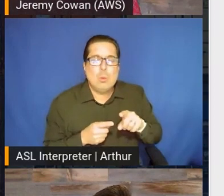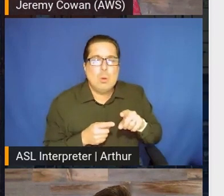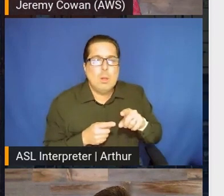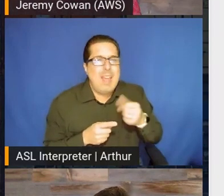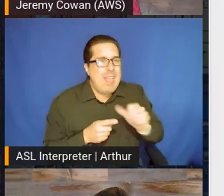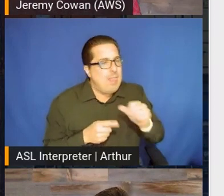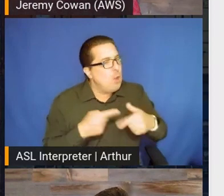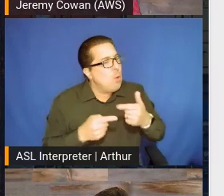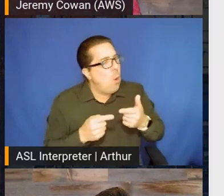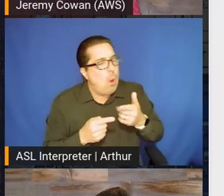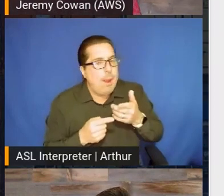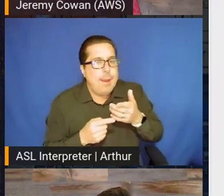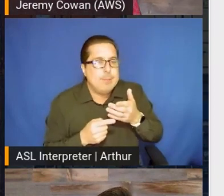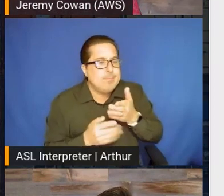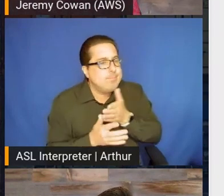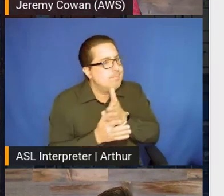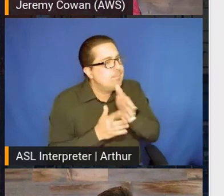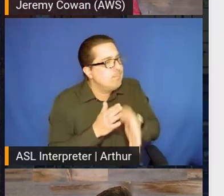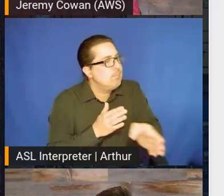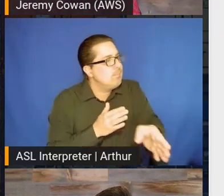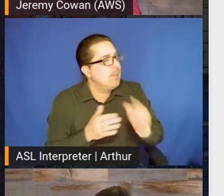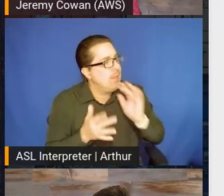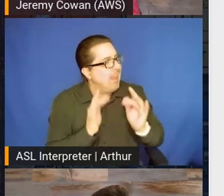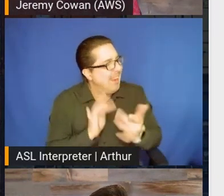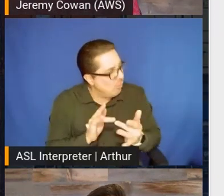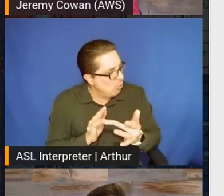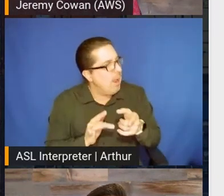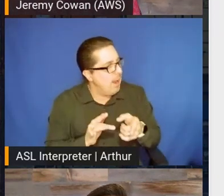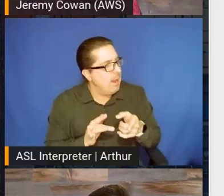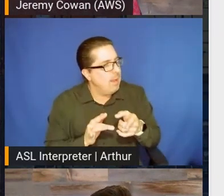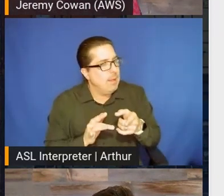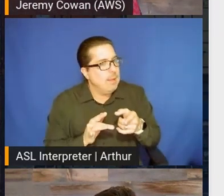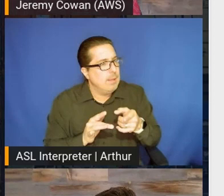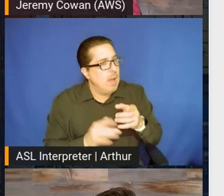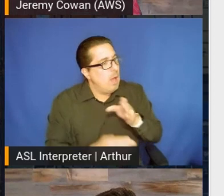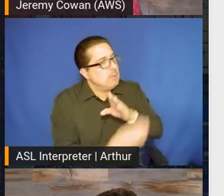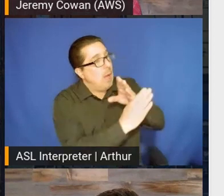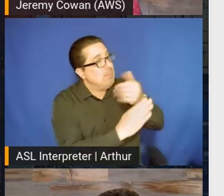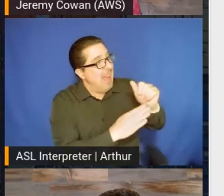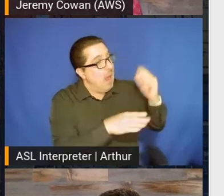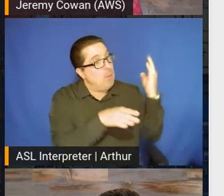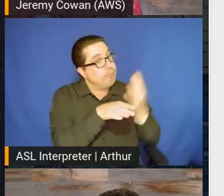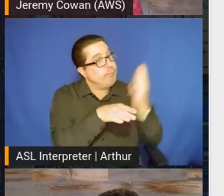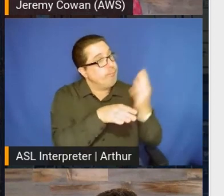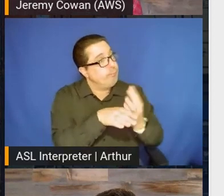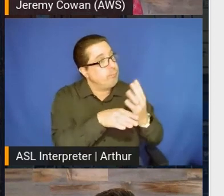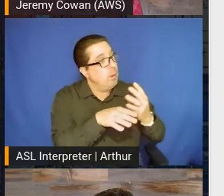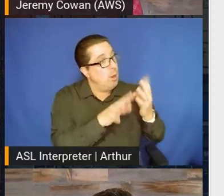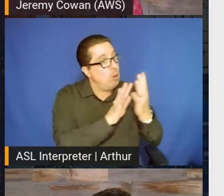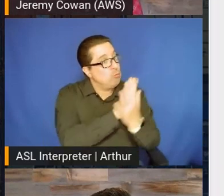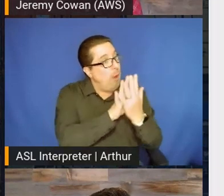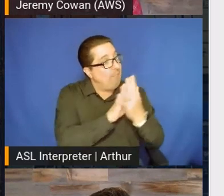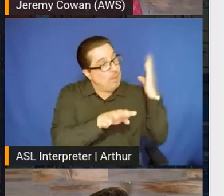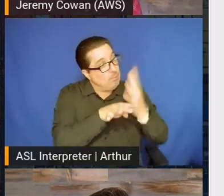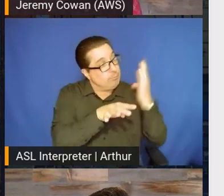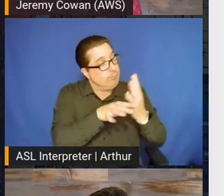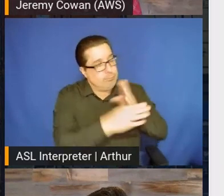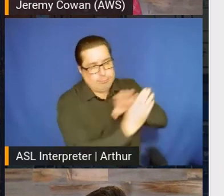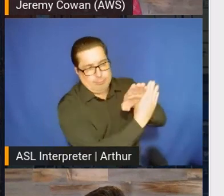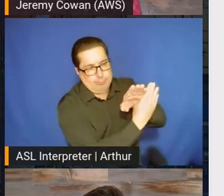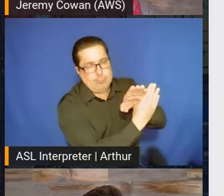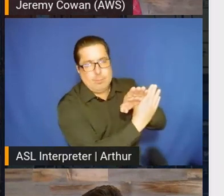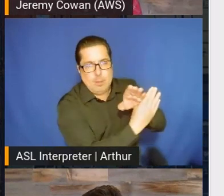going to the internet, but it stops all the incoming traffic so that your